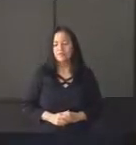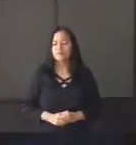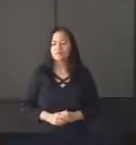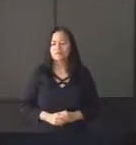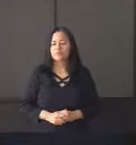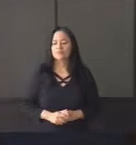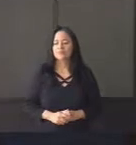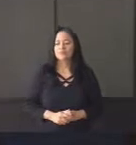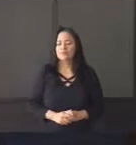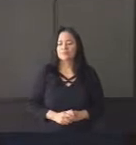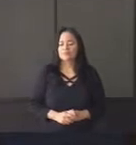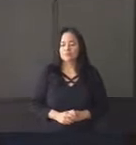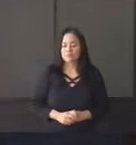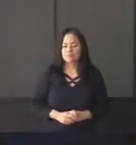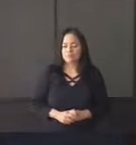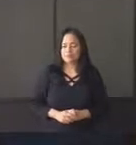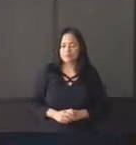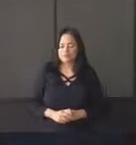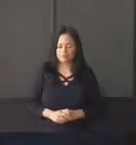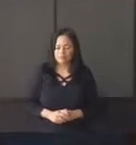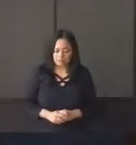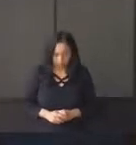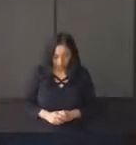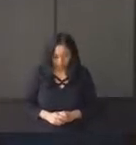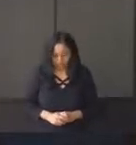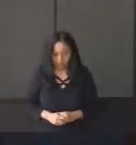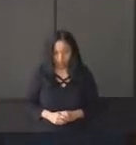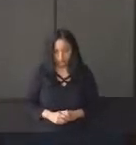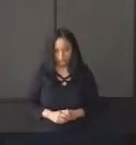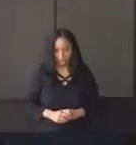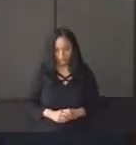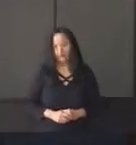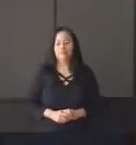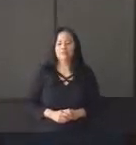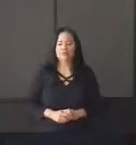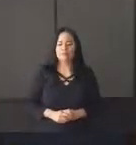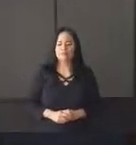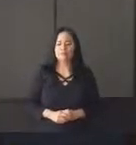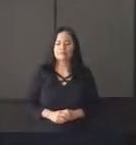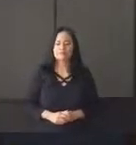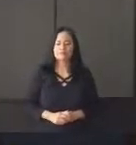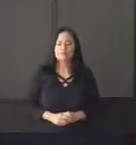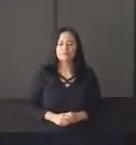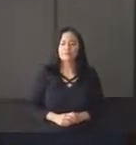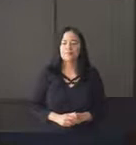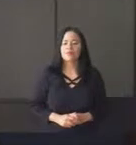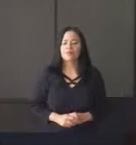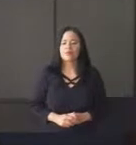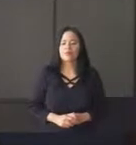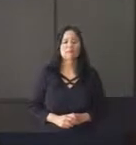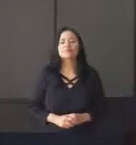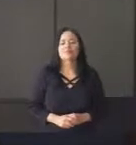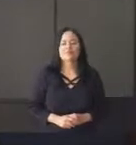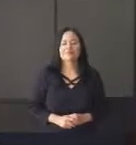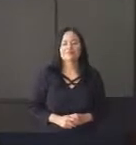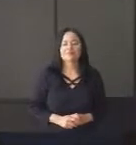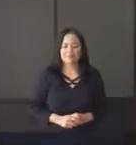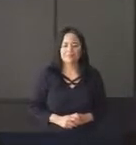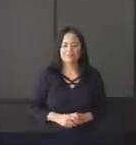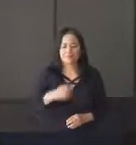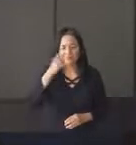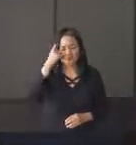Samer Saliba, who will speak in English. I say so because if you need